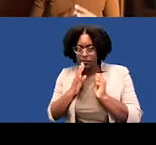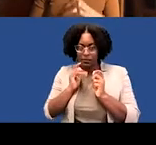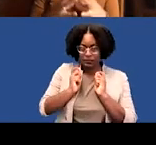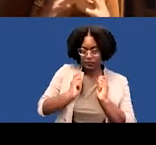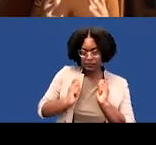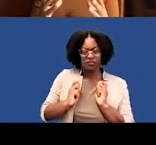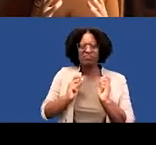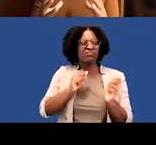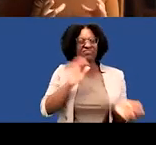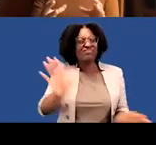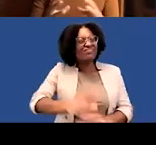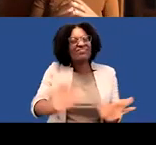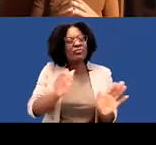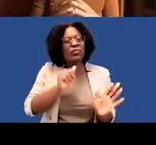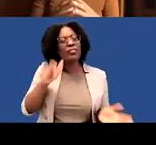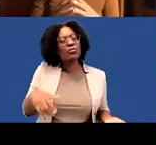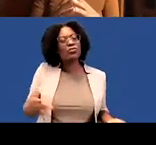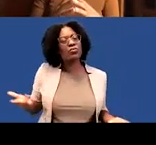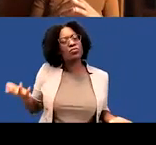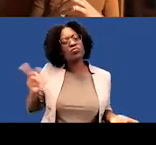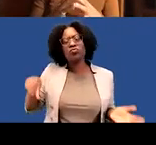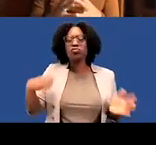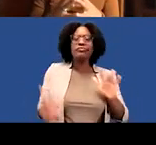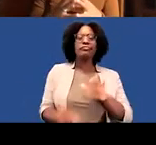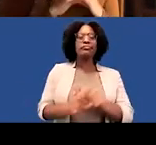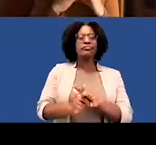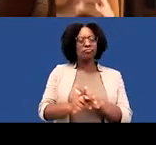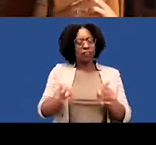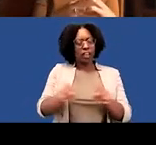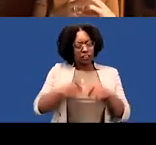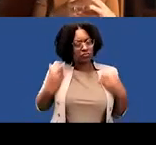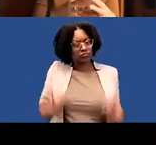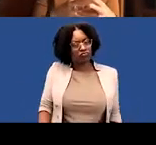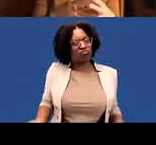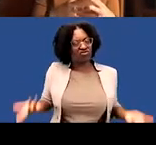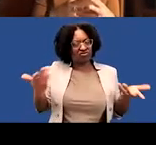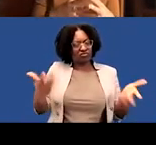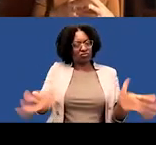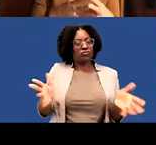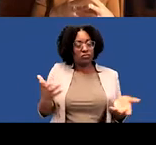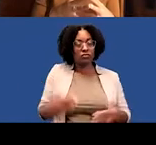I think I moved a lot in my work from thinking about care